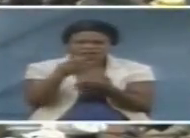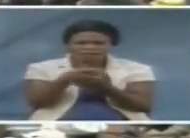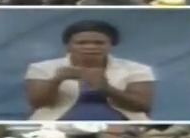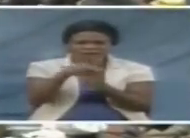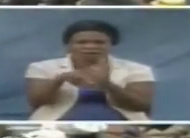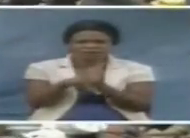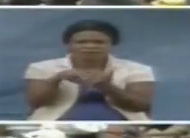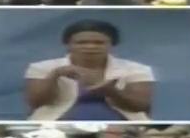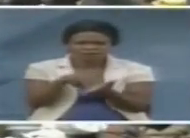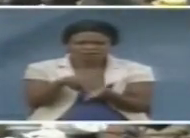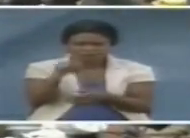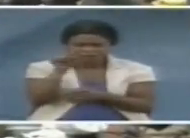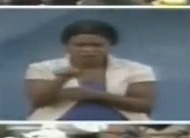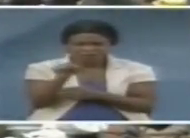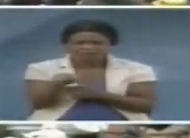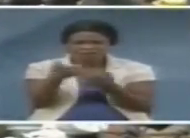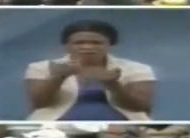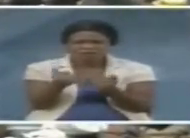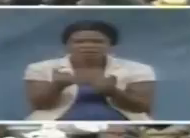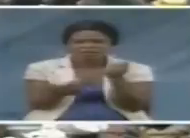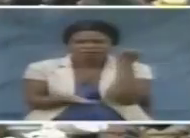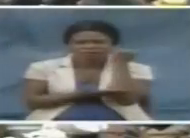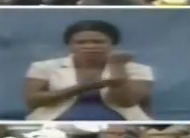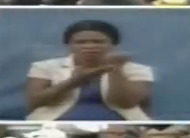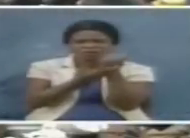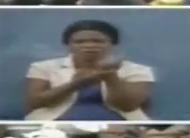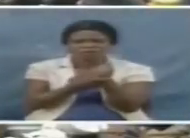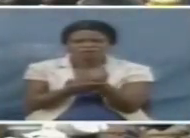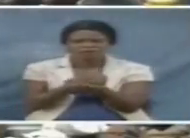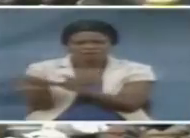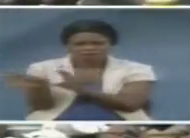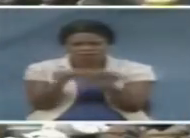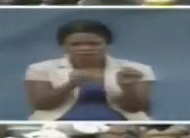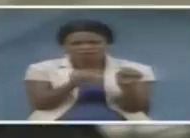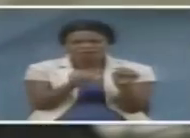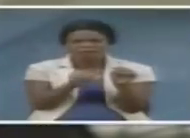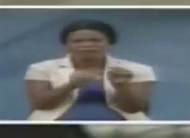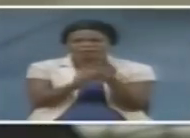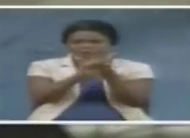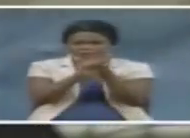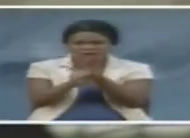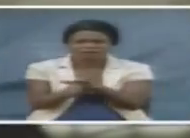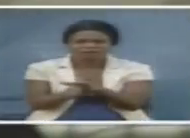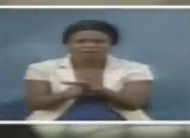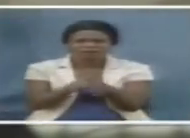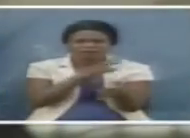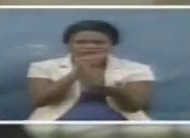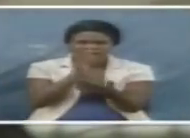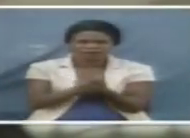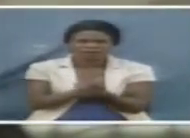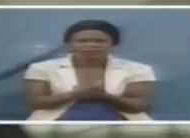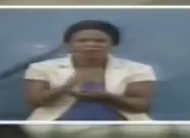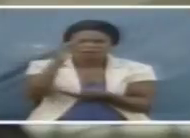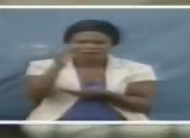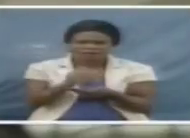they signal for the monetary policy stance. This is intended to improve the transmission of